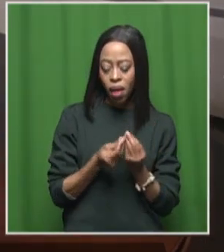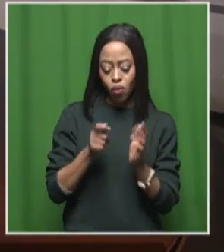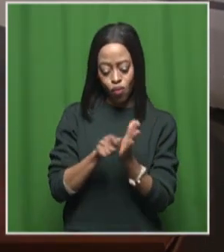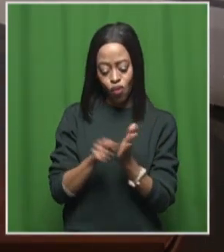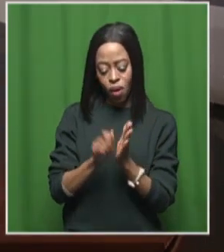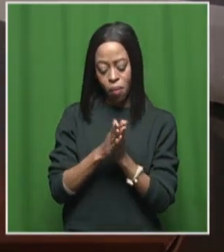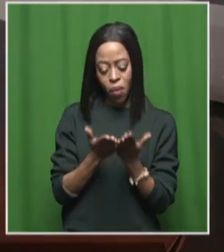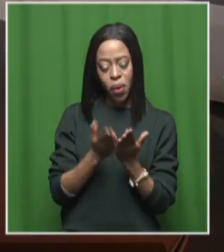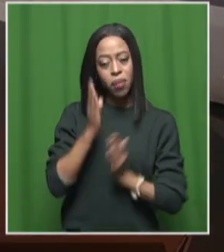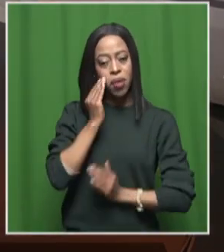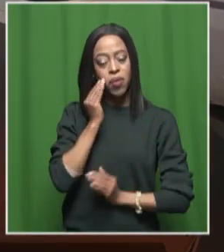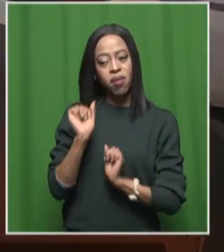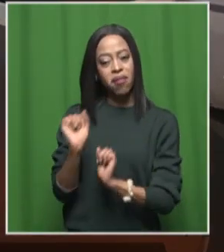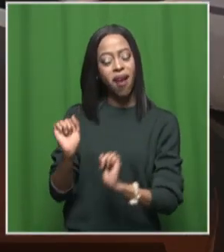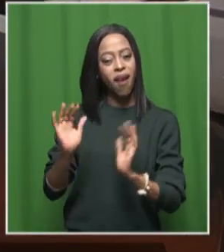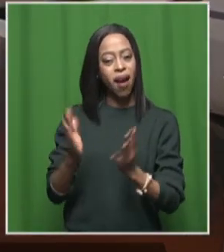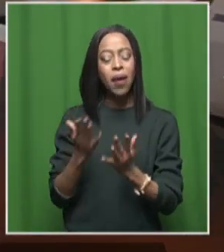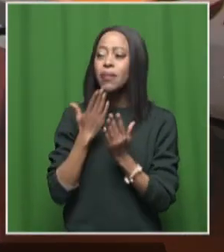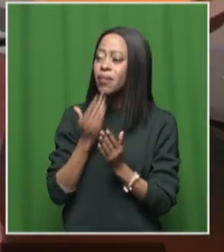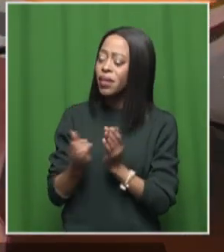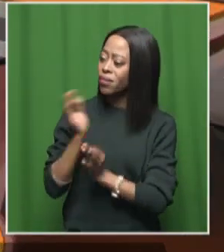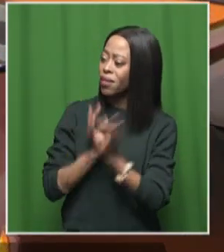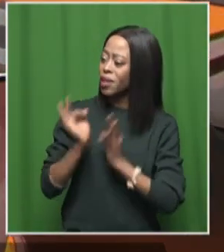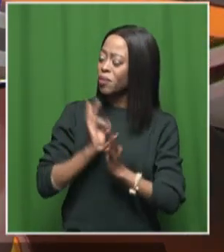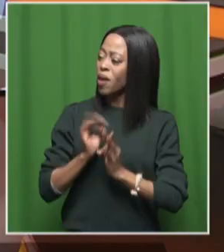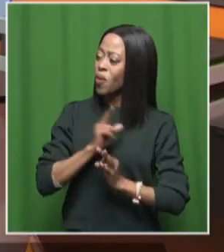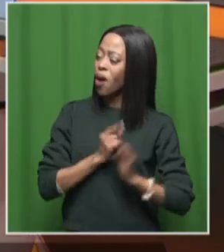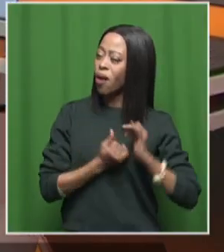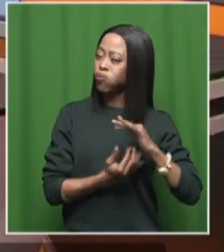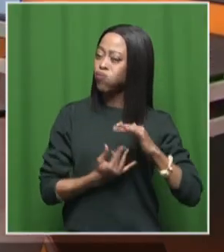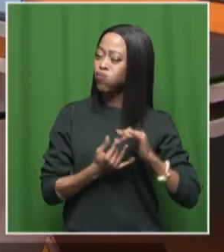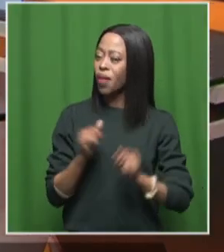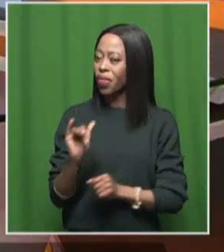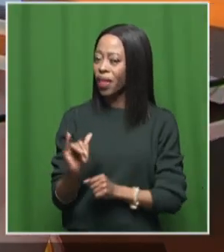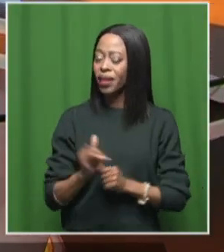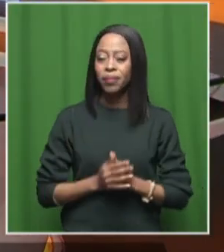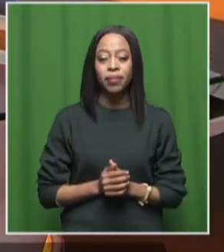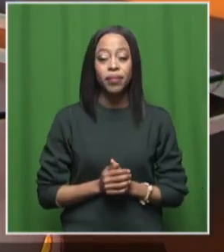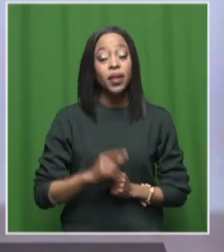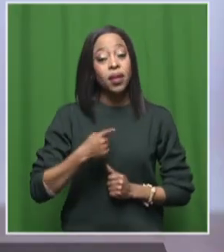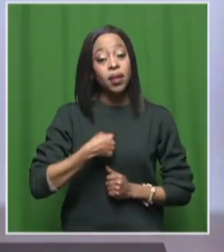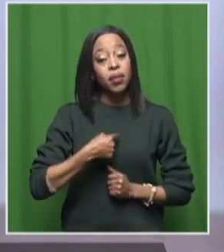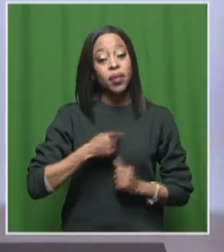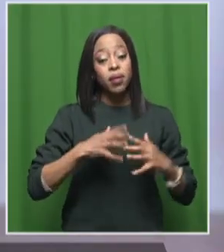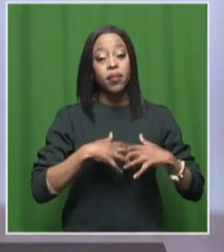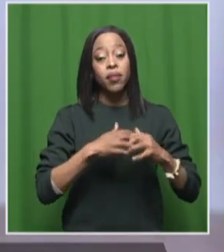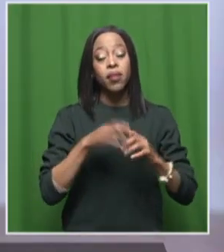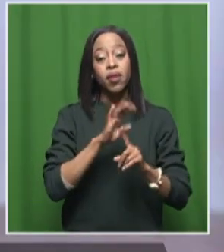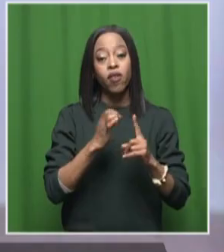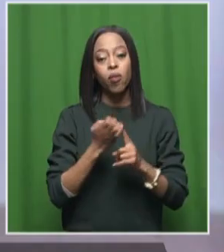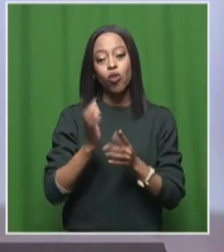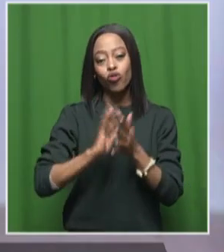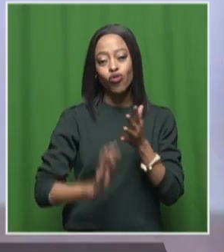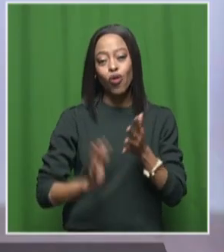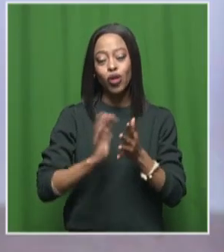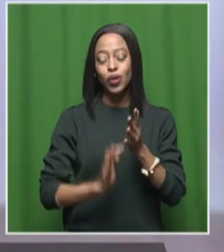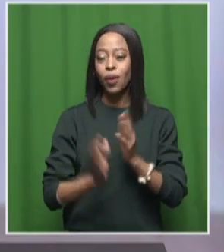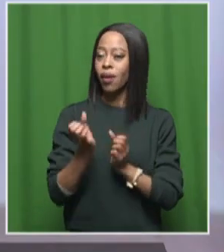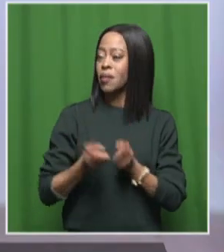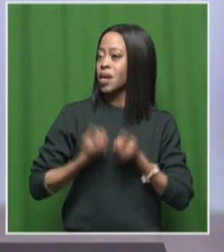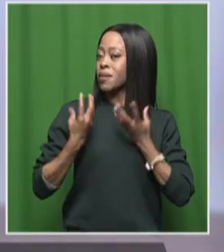about your experiences. Talk to us about that inspiration. Yeah, I grew up in an environment where stories were told. Yeah. Especially